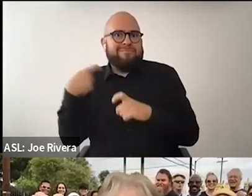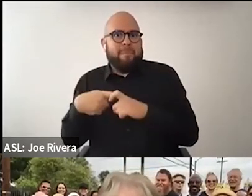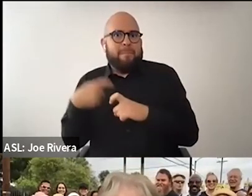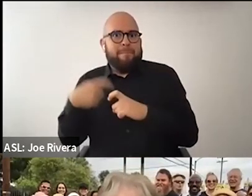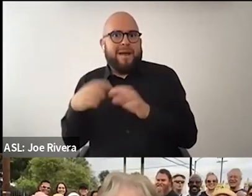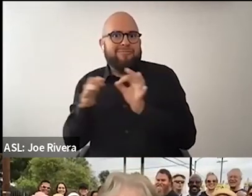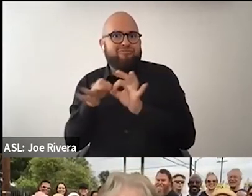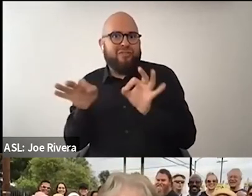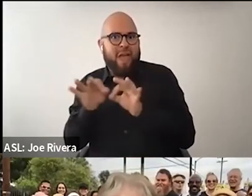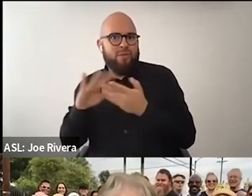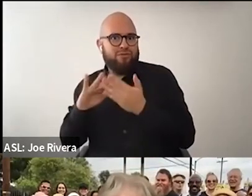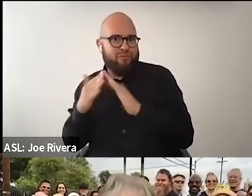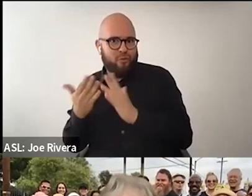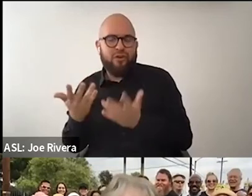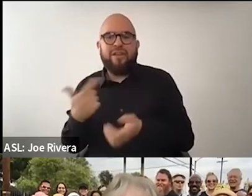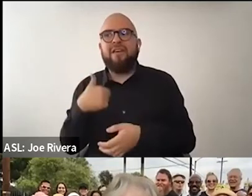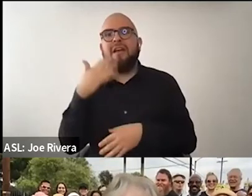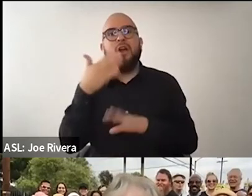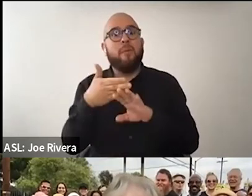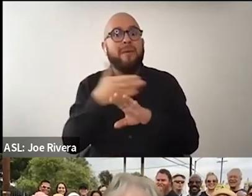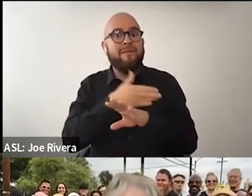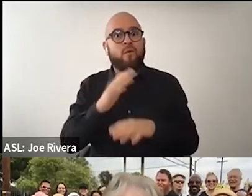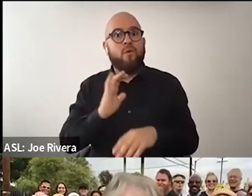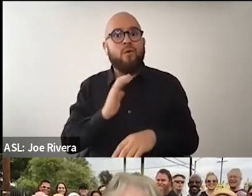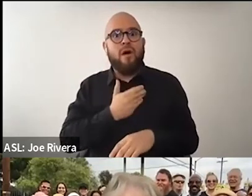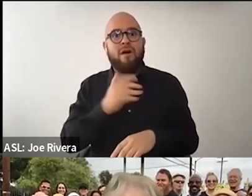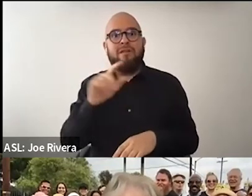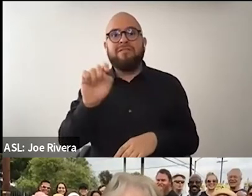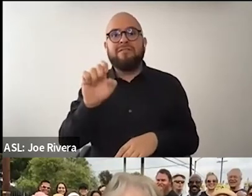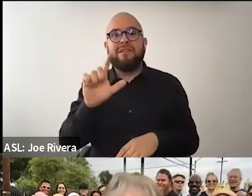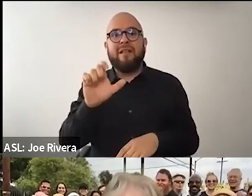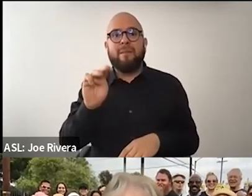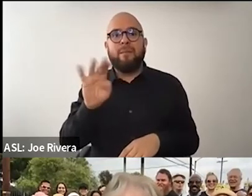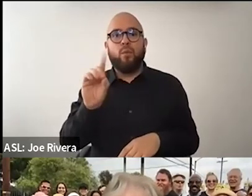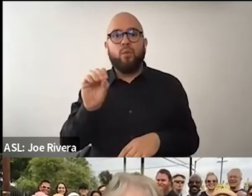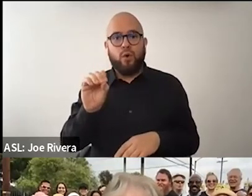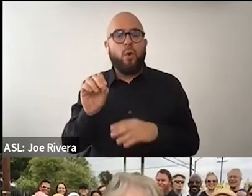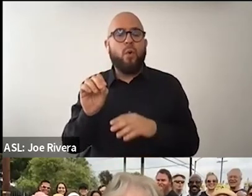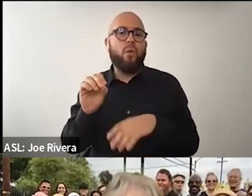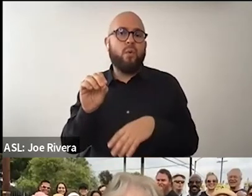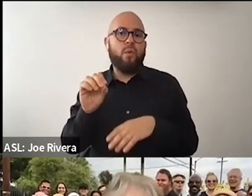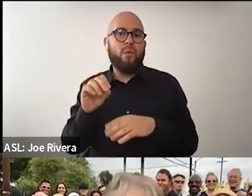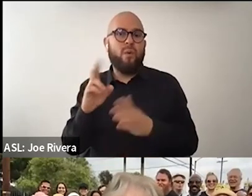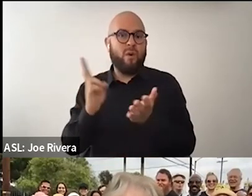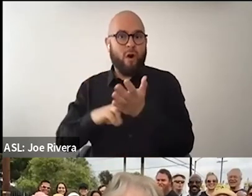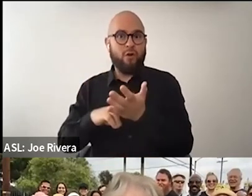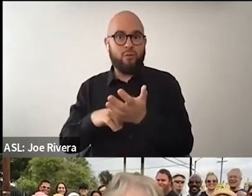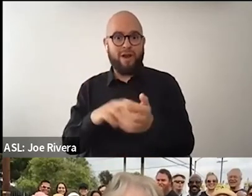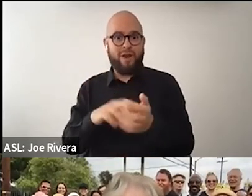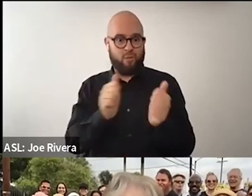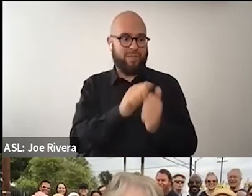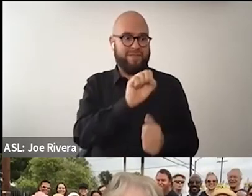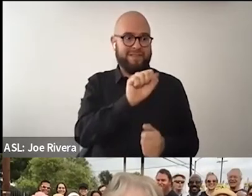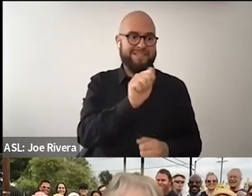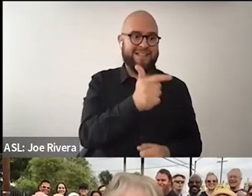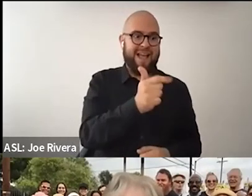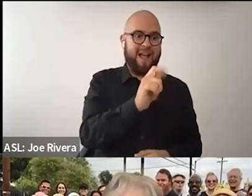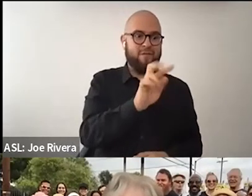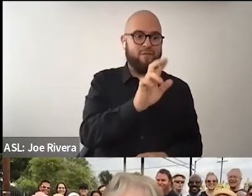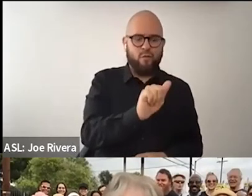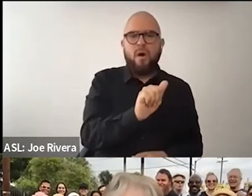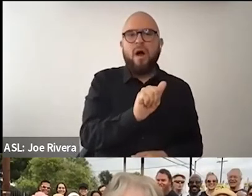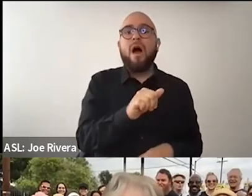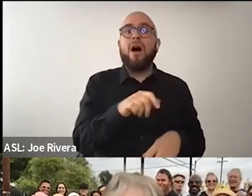contract was signed with SAG-AFTRA, actors were afraid. They were scared out of